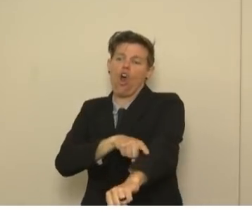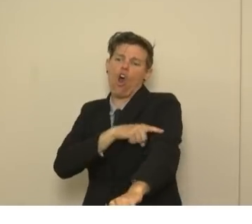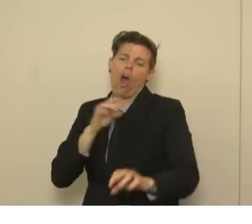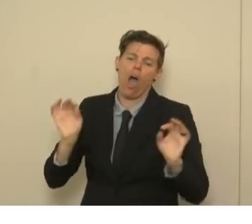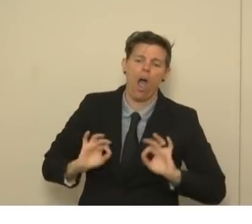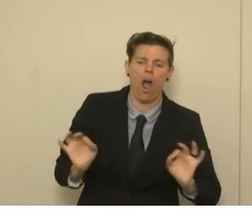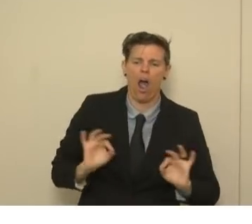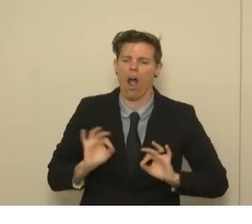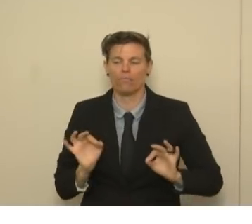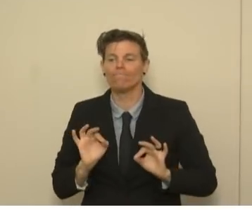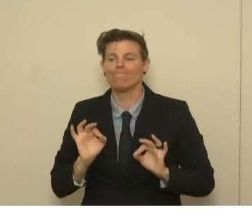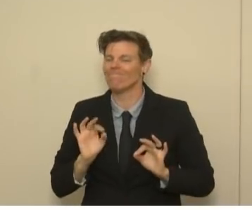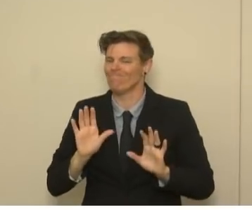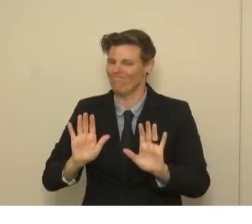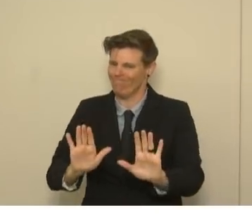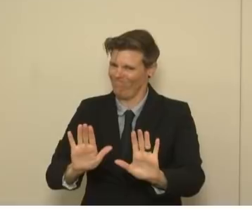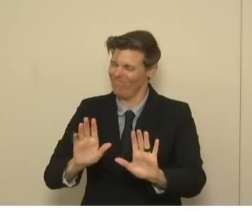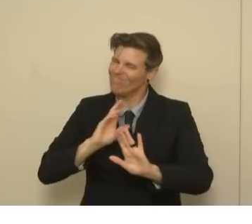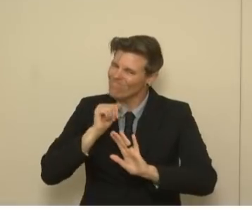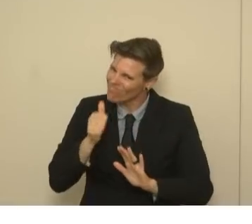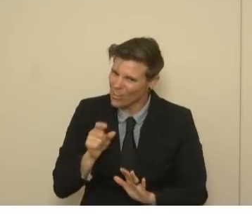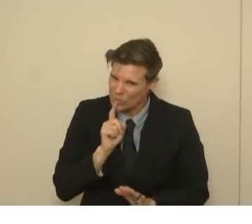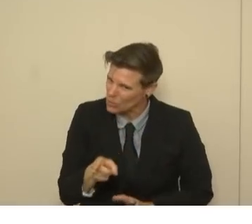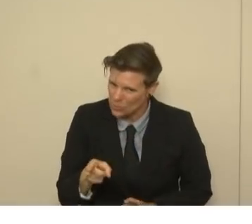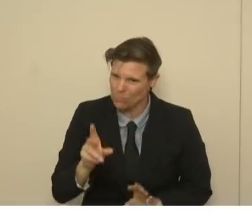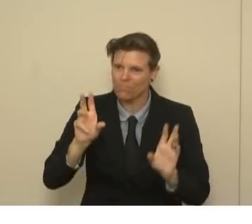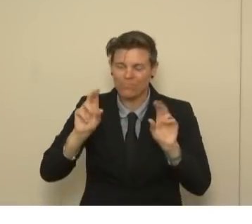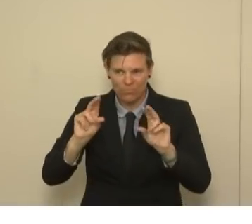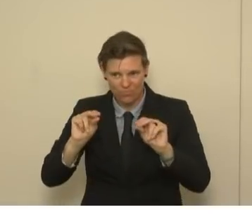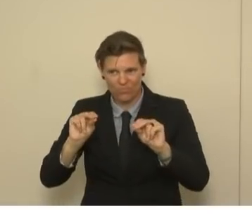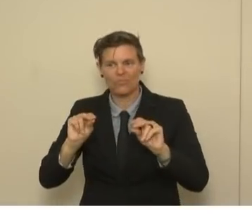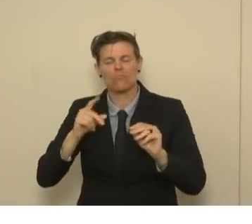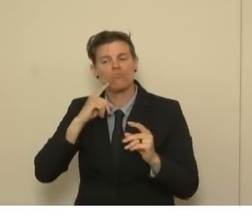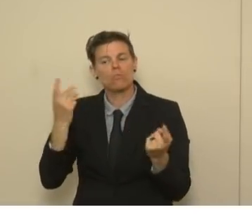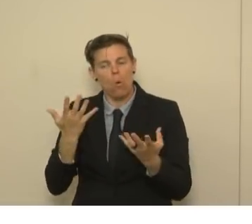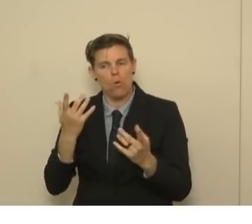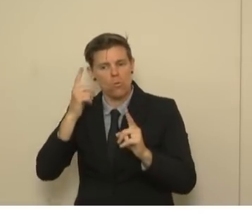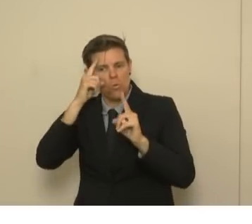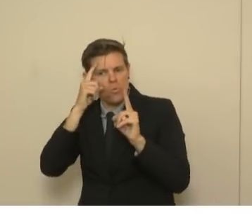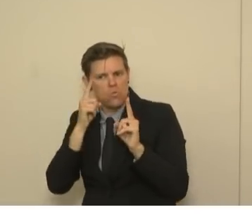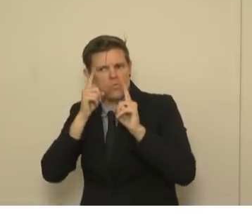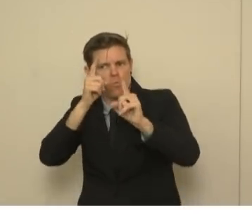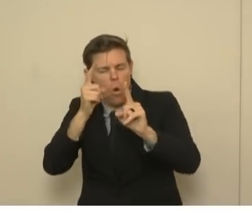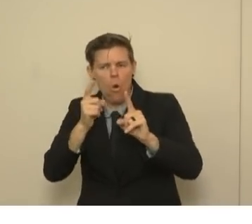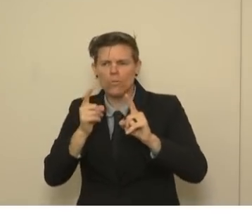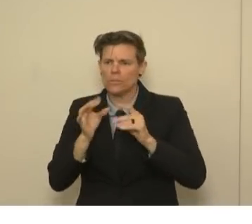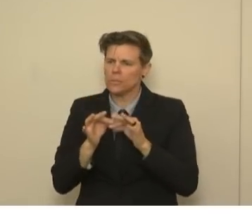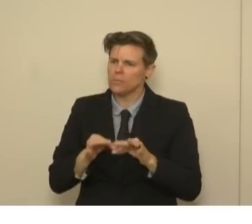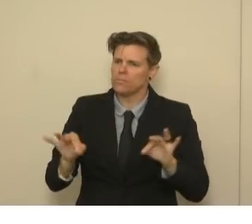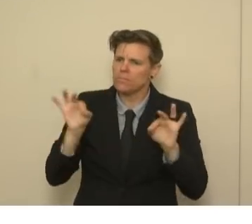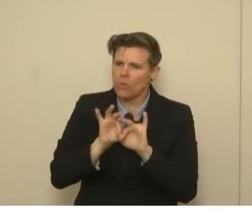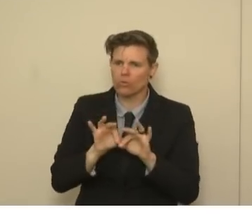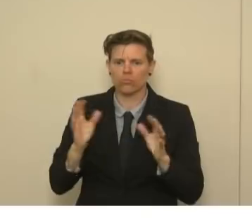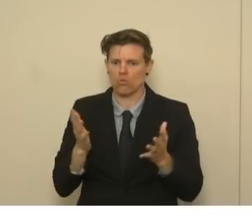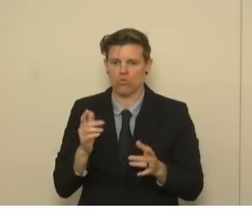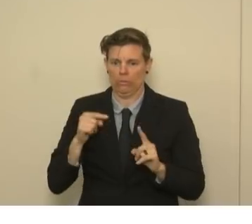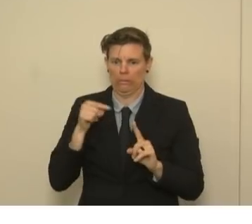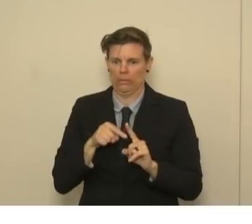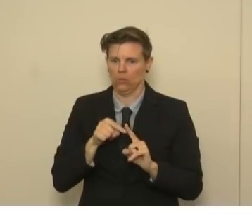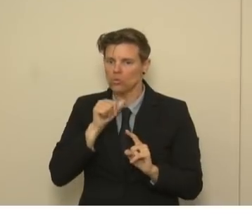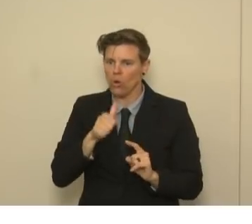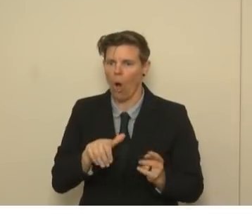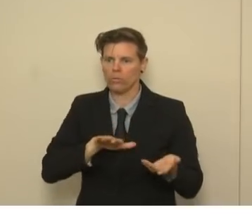word on the street is, you know, as long as you don't expire from the virus, it's kind of like a bad cold and you'll be fine. But